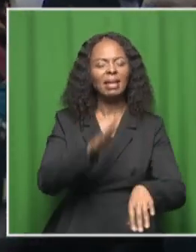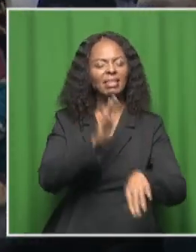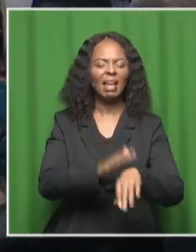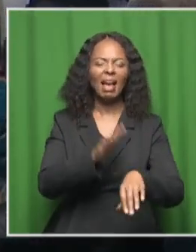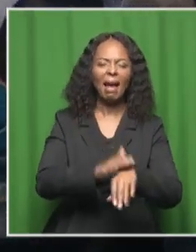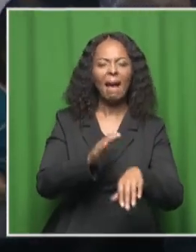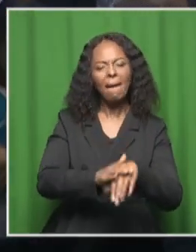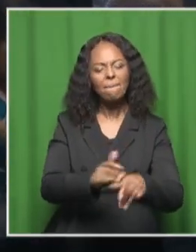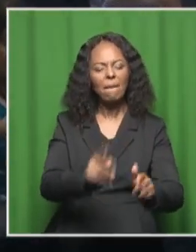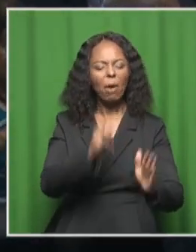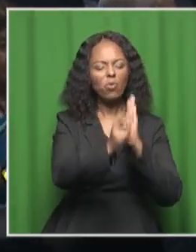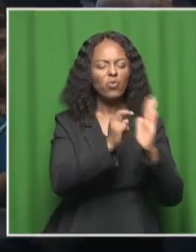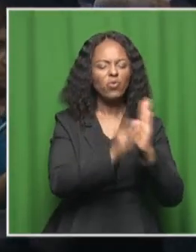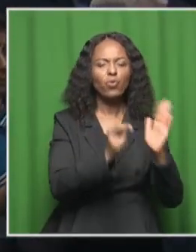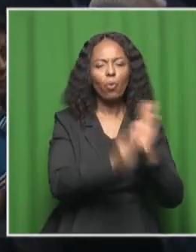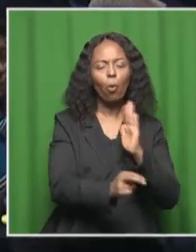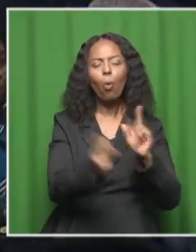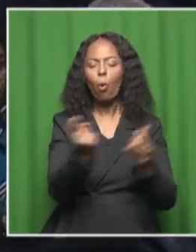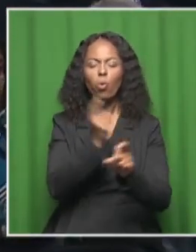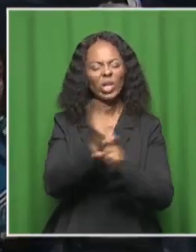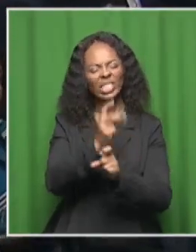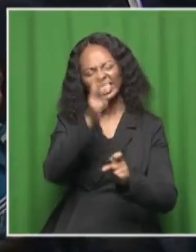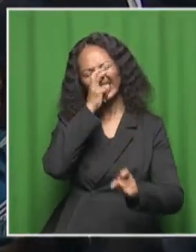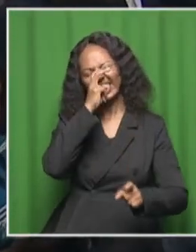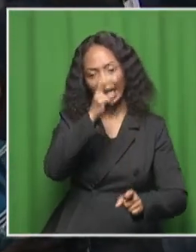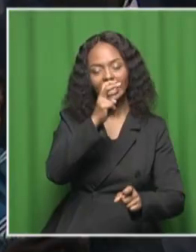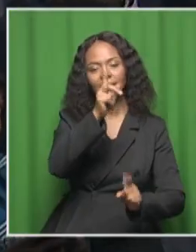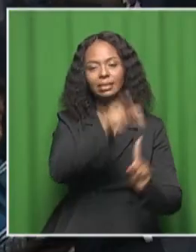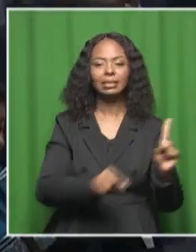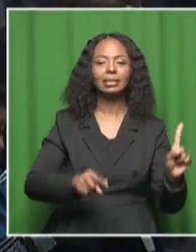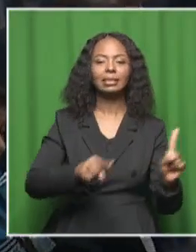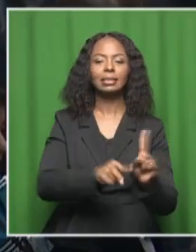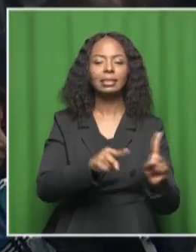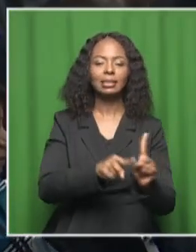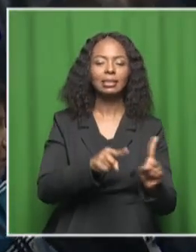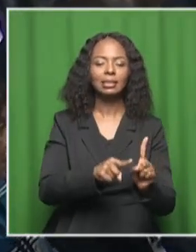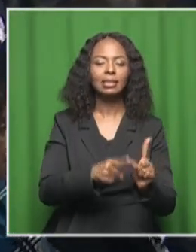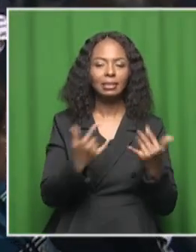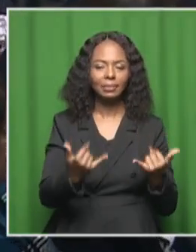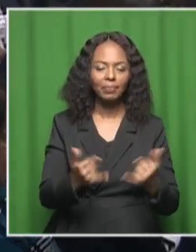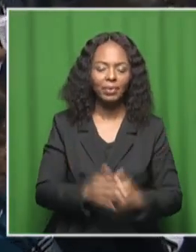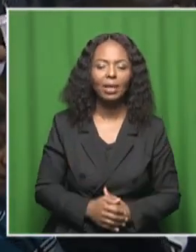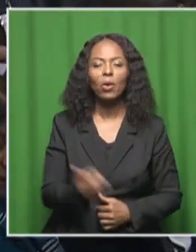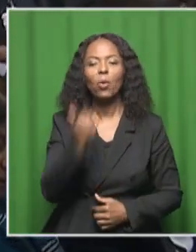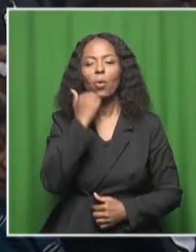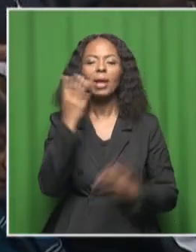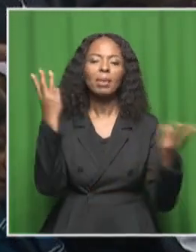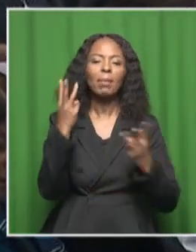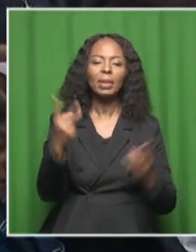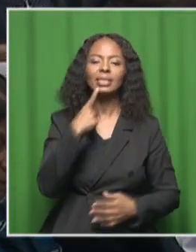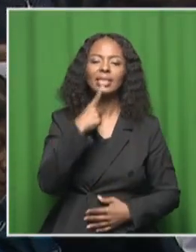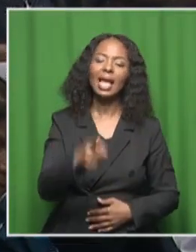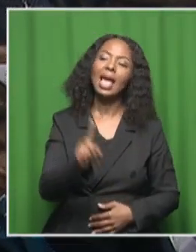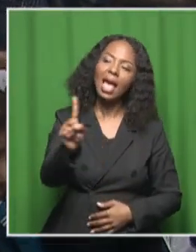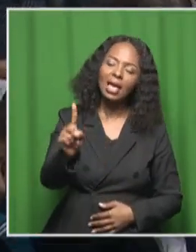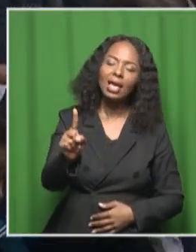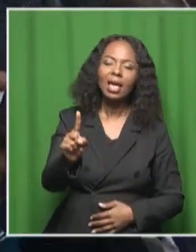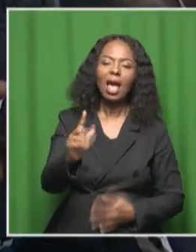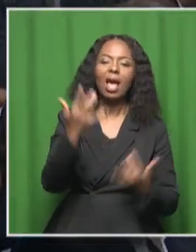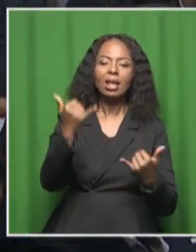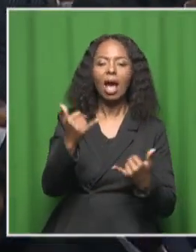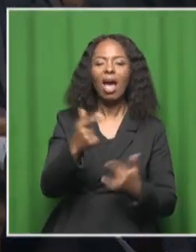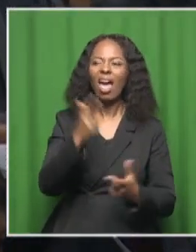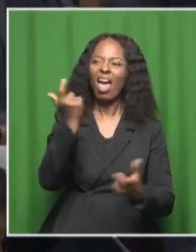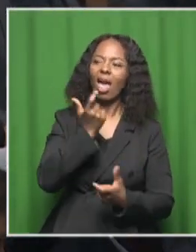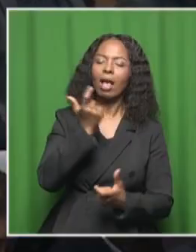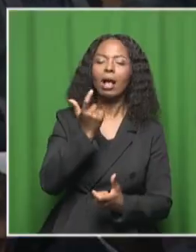protocol, and preciseness. And he doesn't want people to, waffle and say, no, waffling, stop waffling, go straight to the